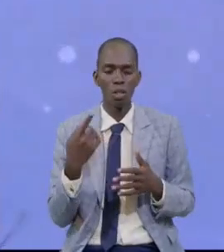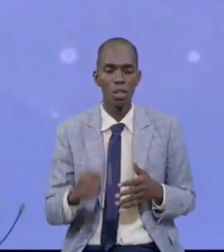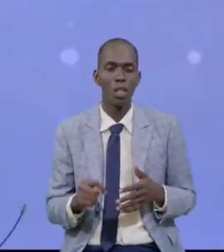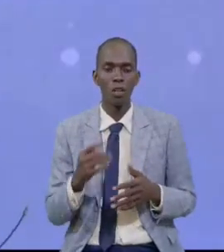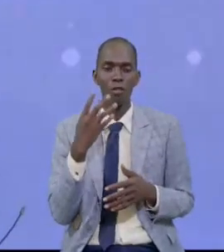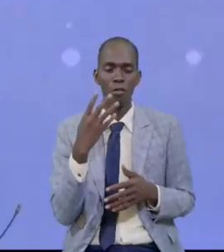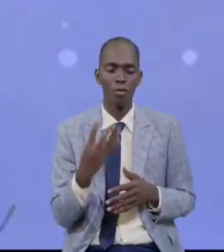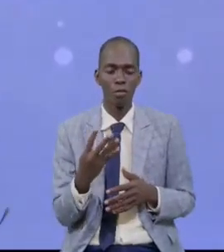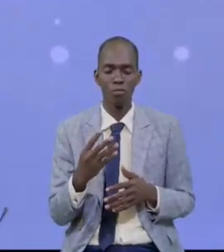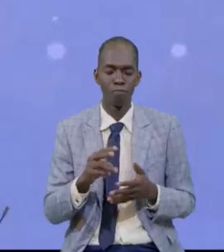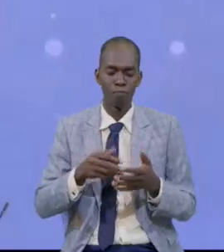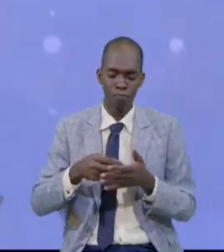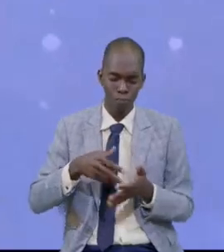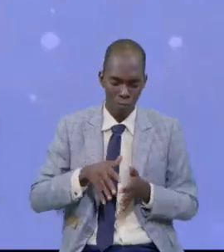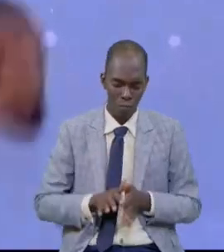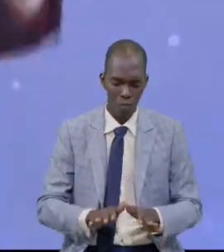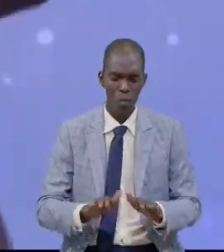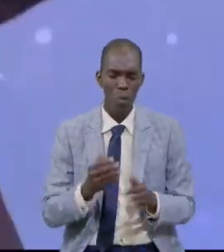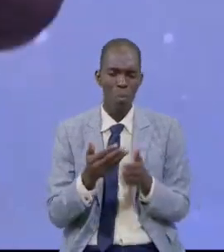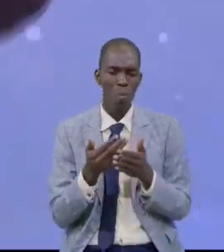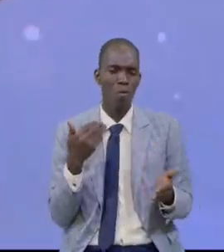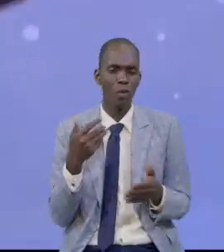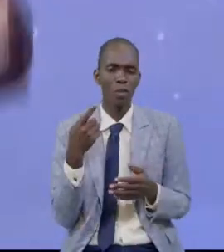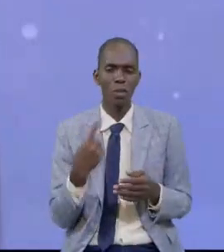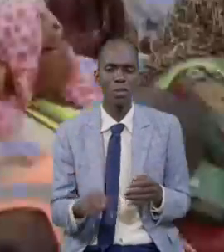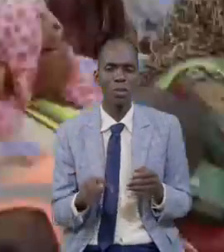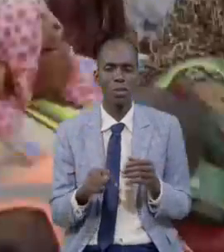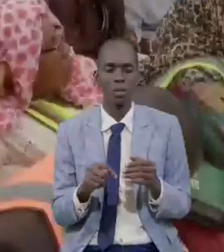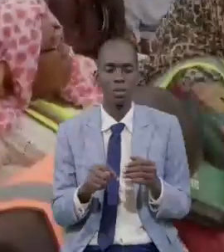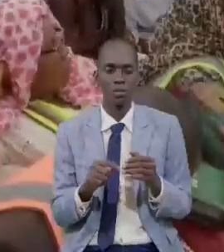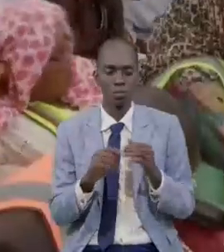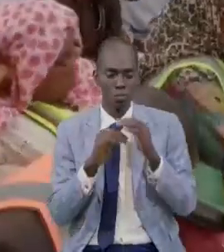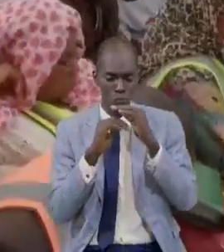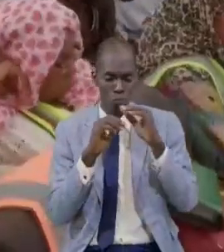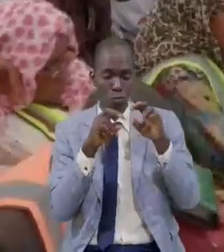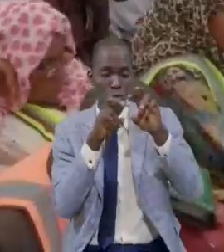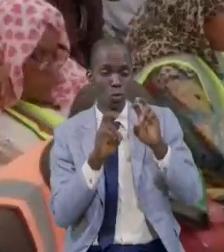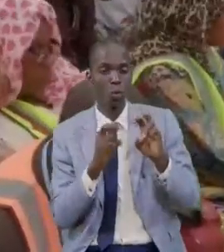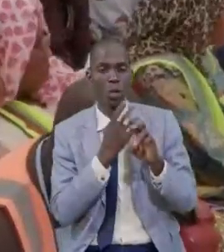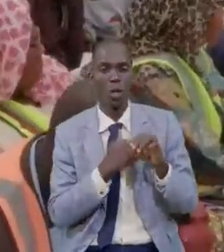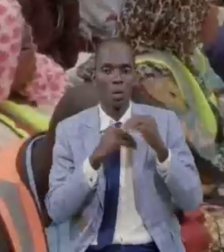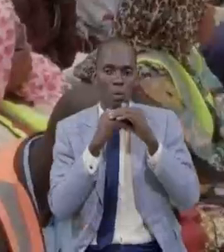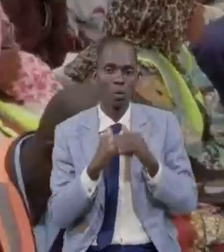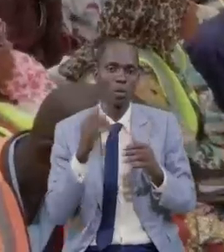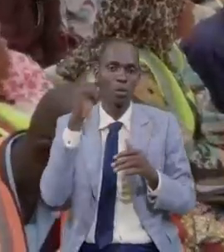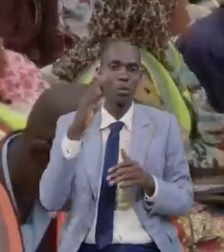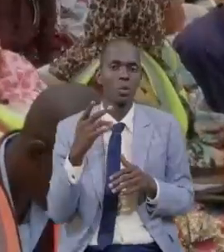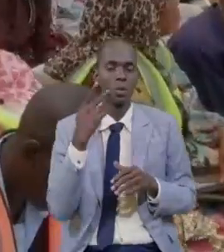on their faces, and they worshipped God. Look at verse 12, and it says, saying,